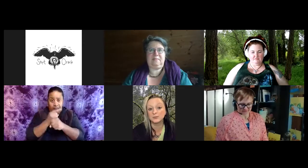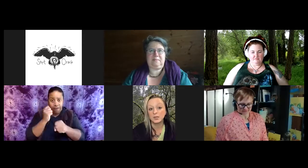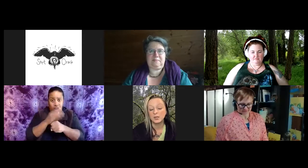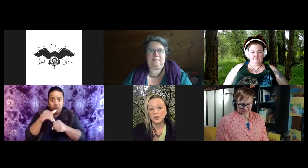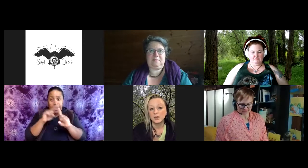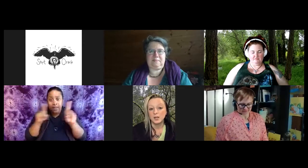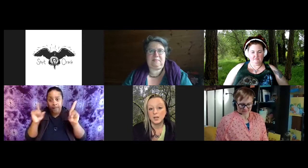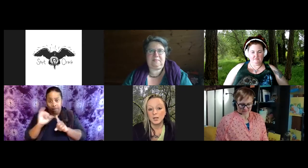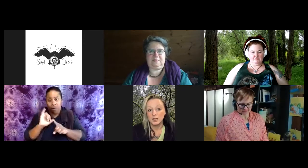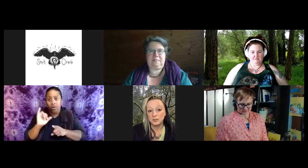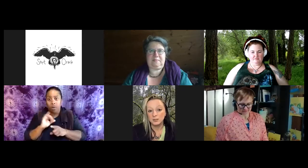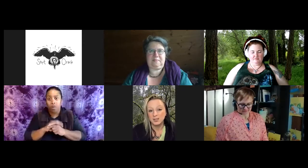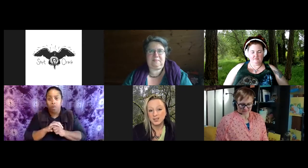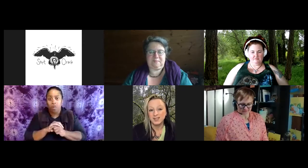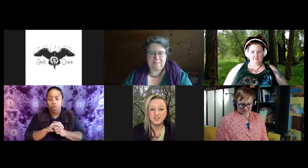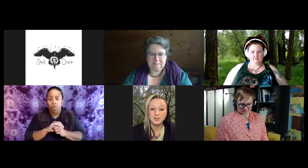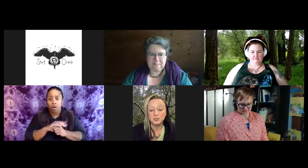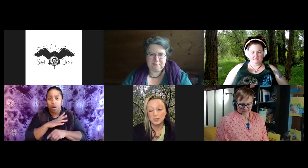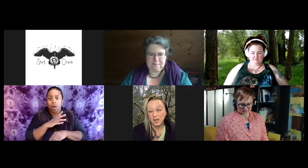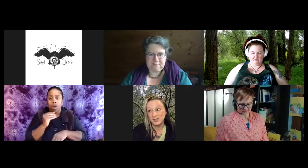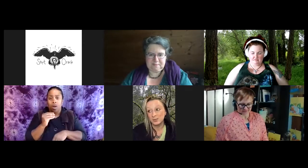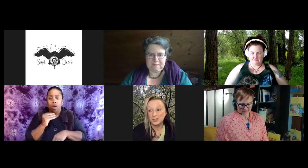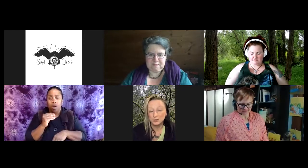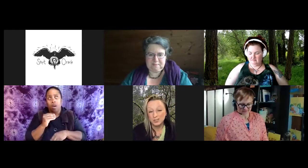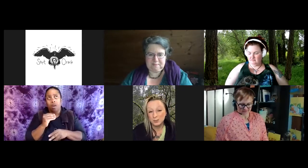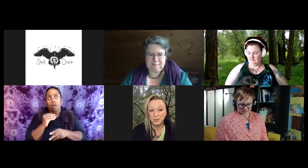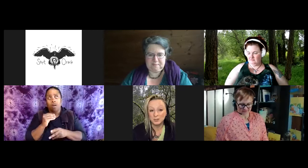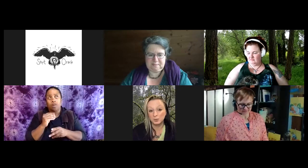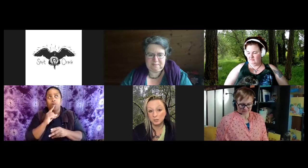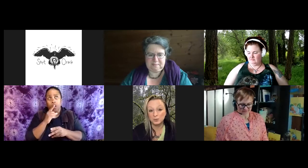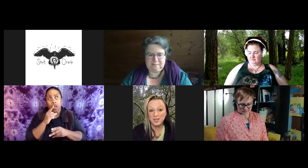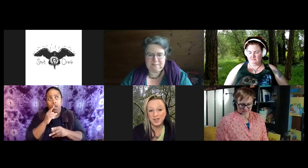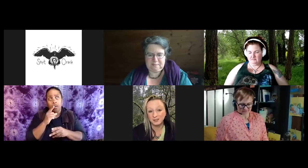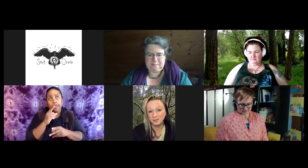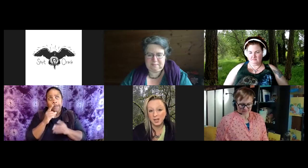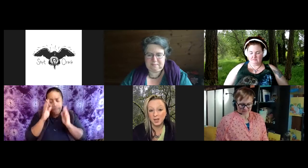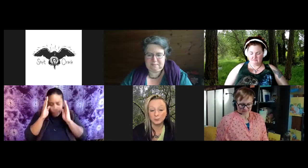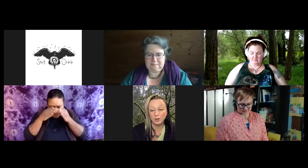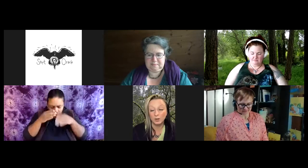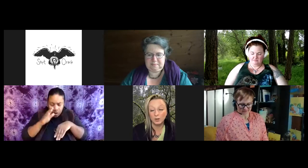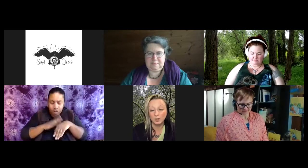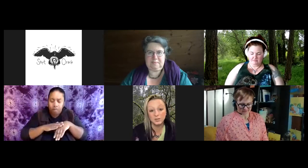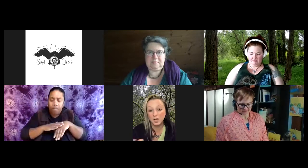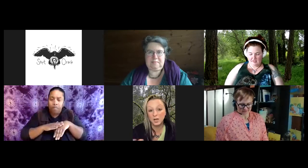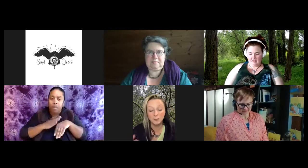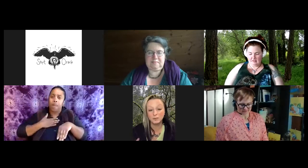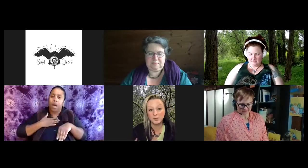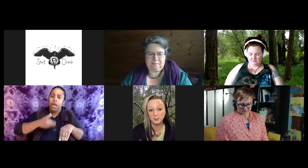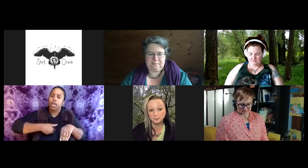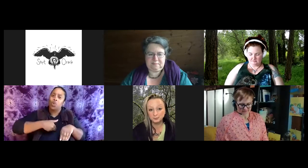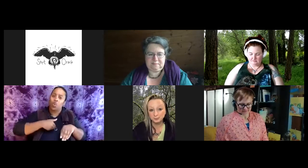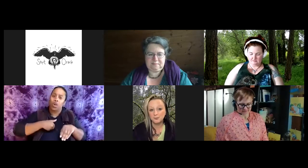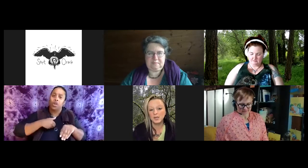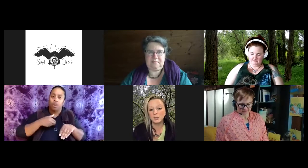too. And, to kind of really tune into my intuition with that, I look at what feelings are coming up for